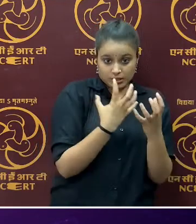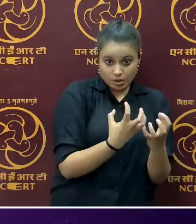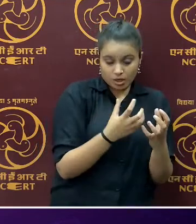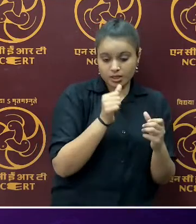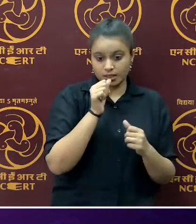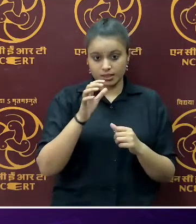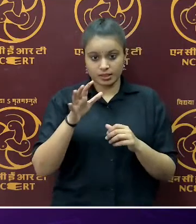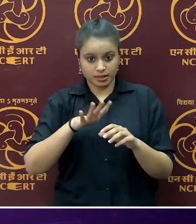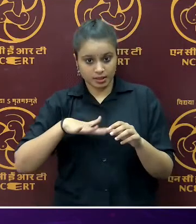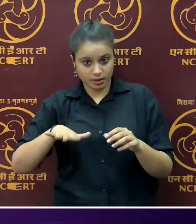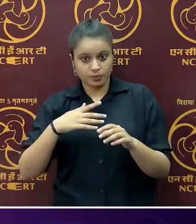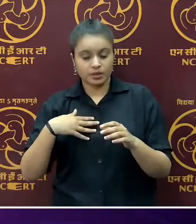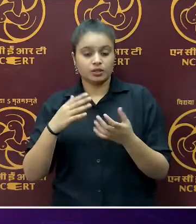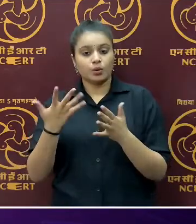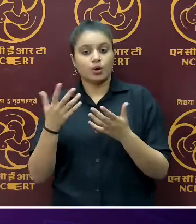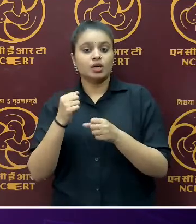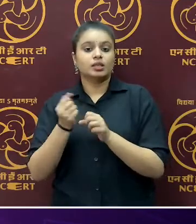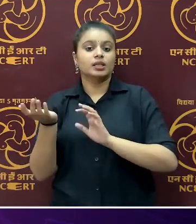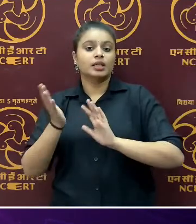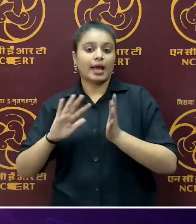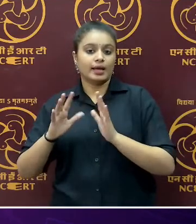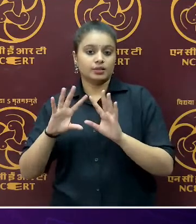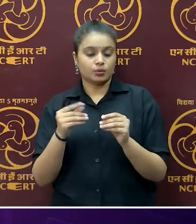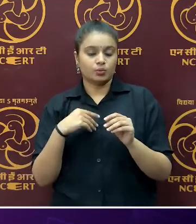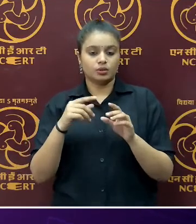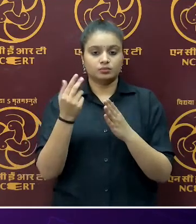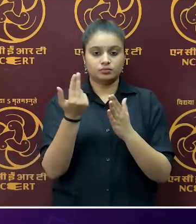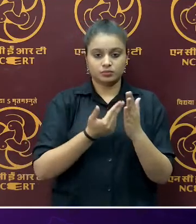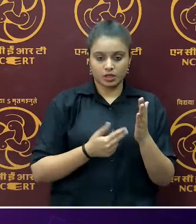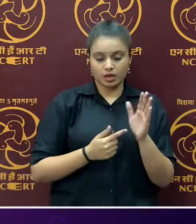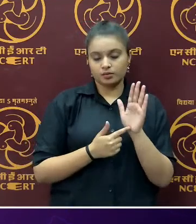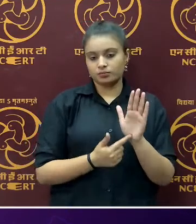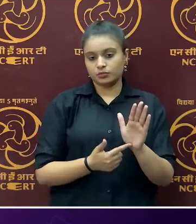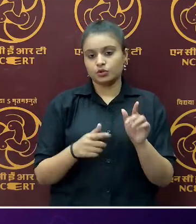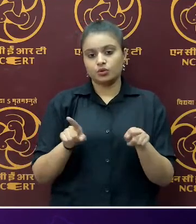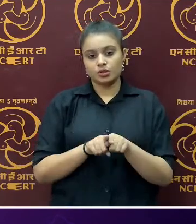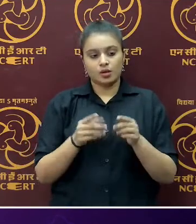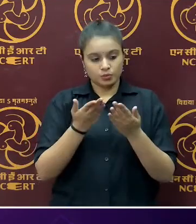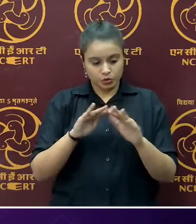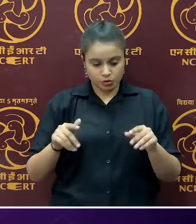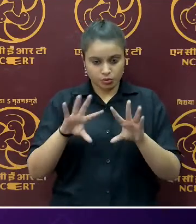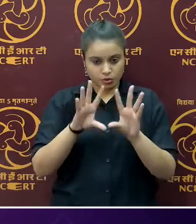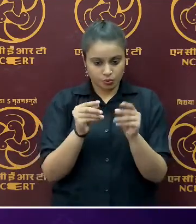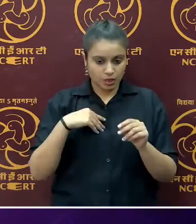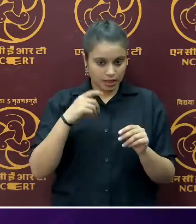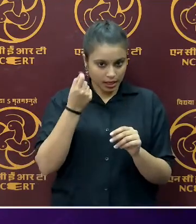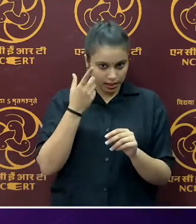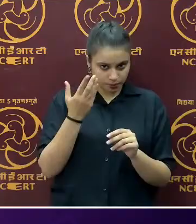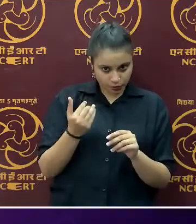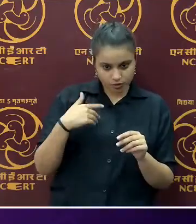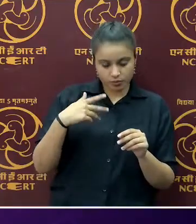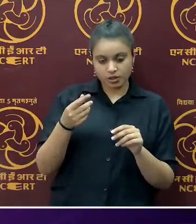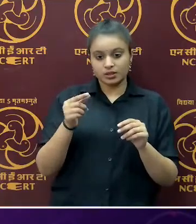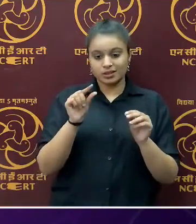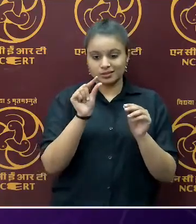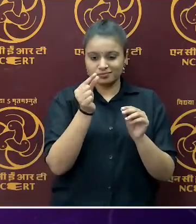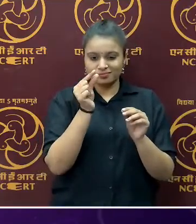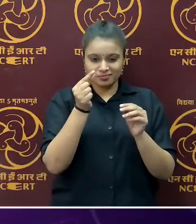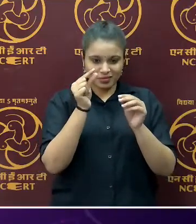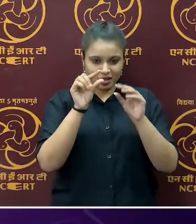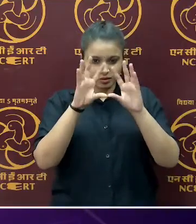the diagram that we usually make for the reference for children to make them understand how the particles